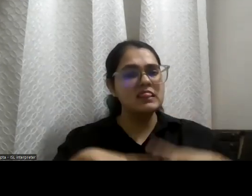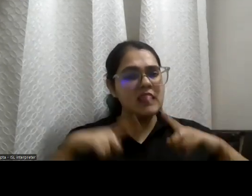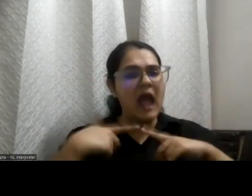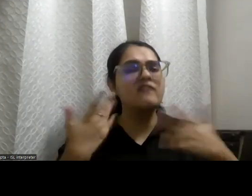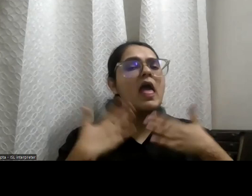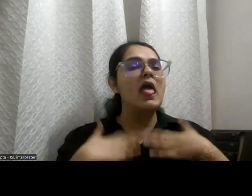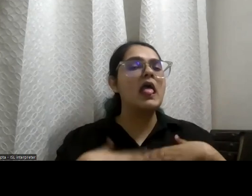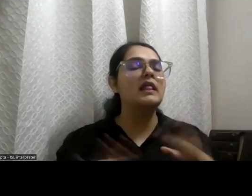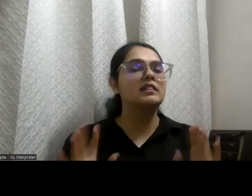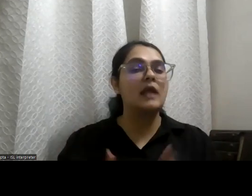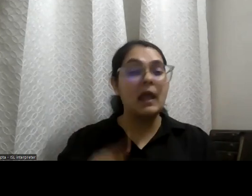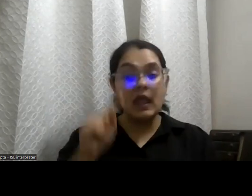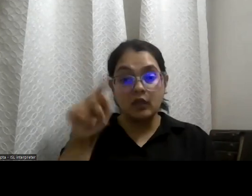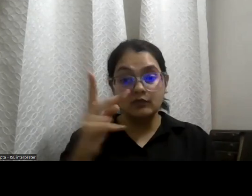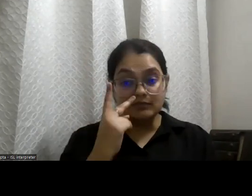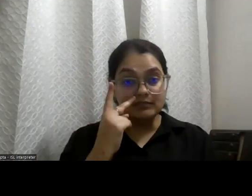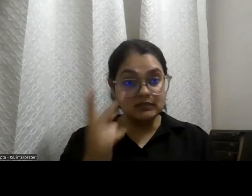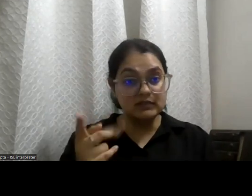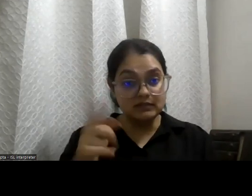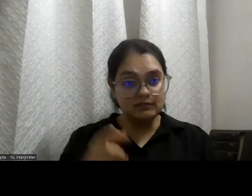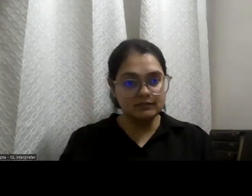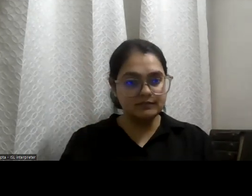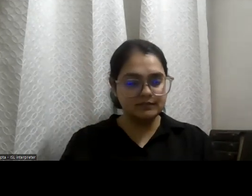find those numbers in